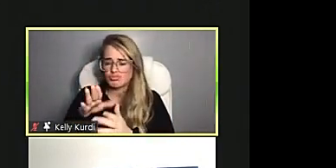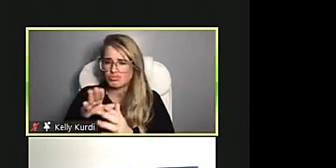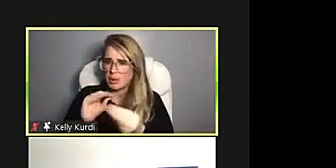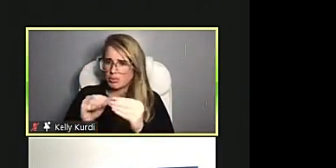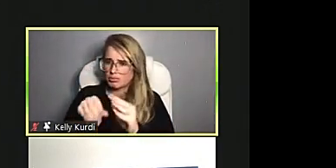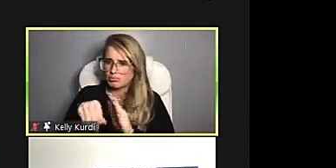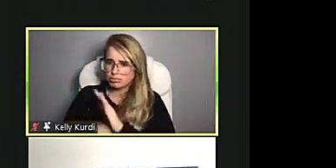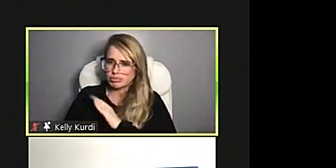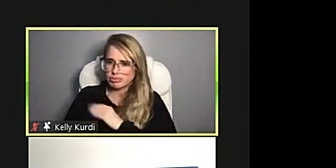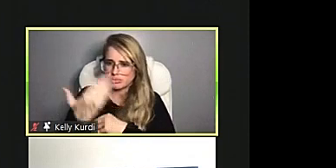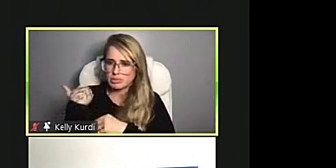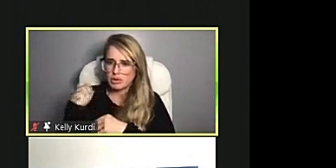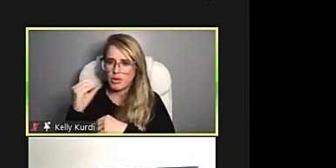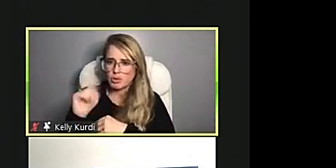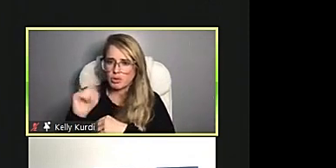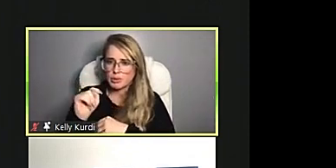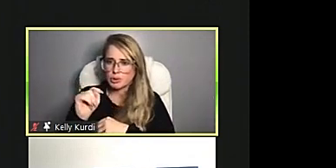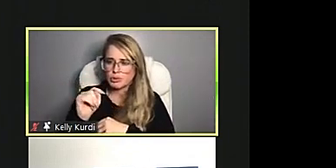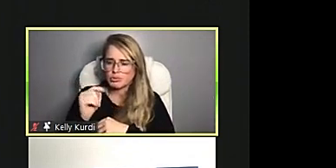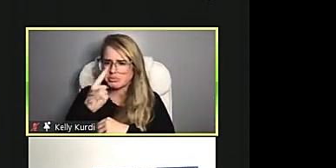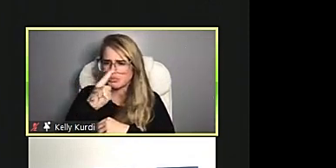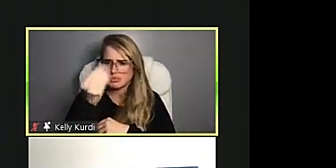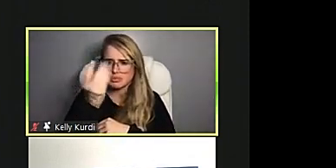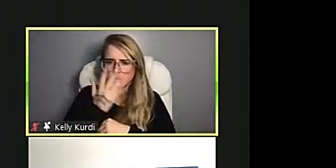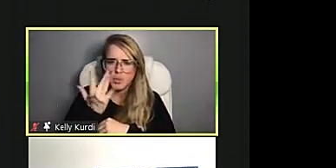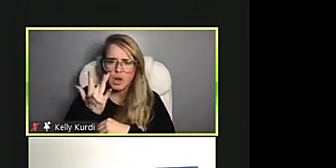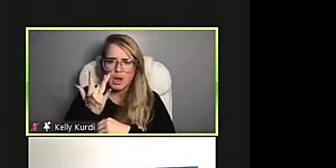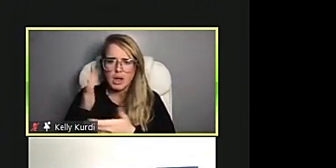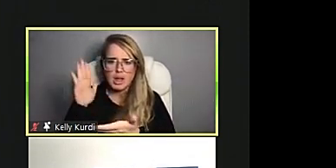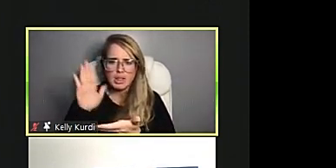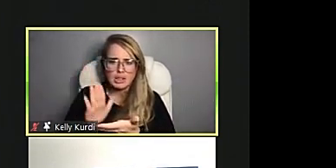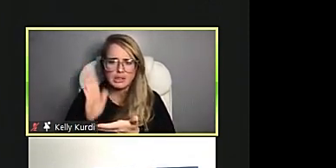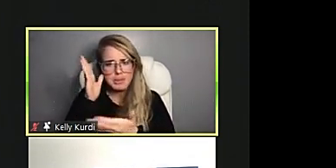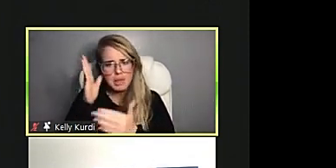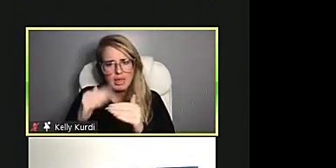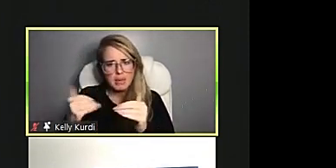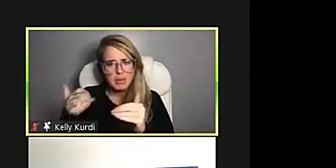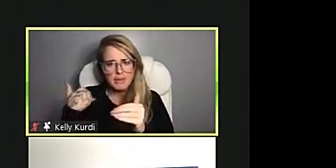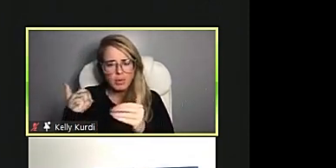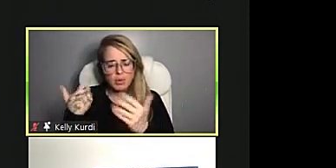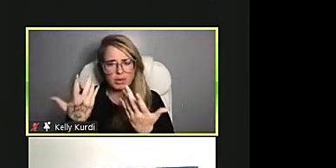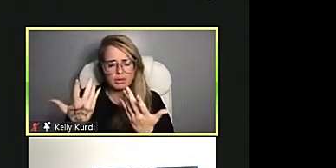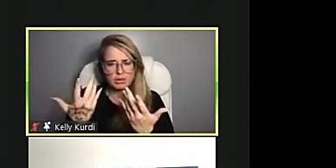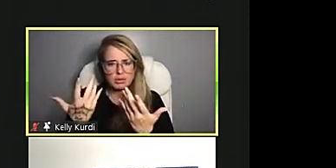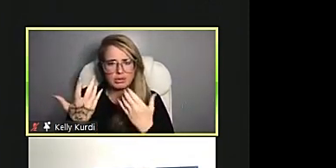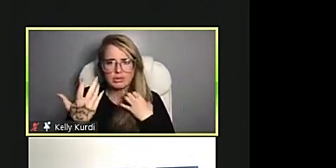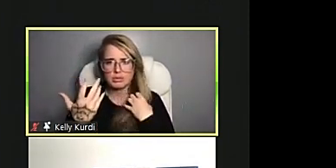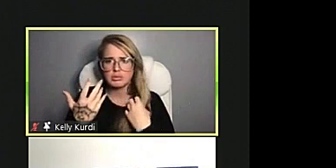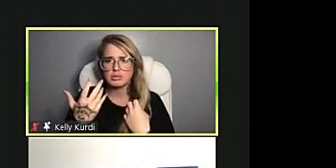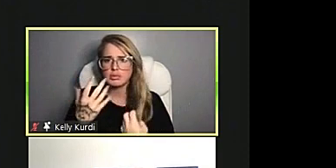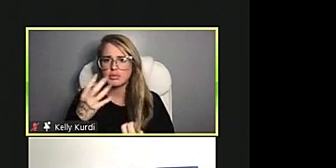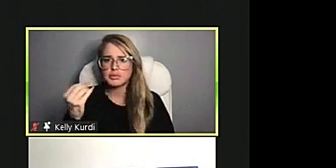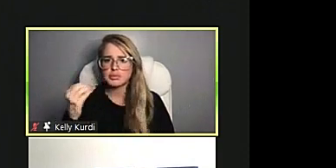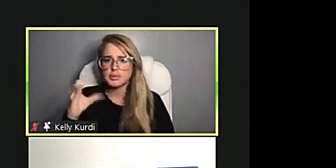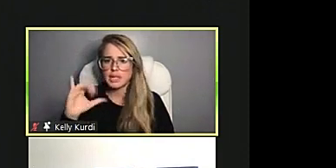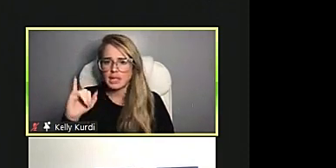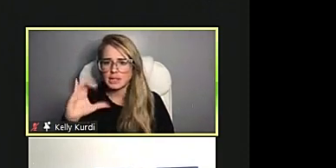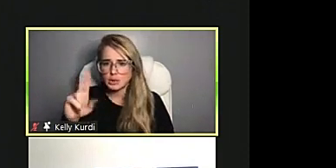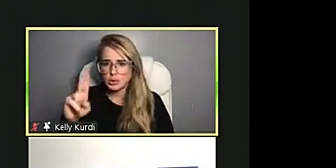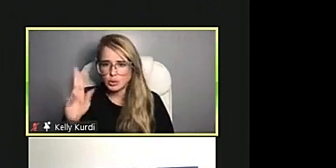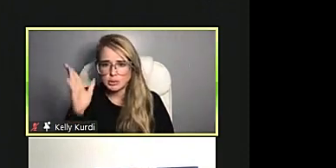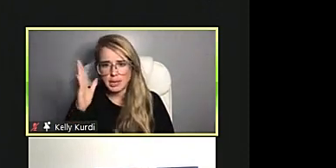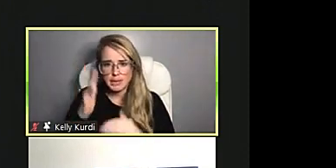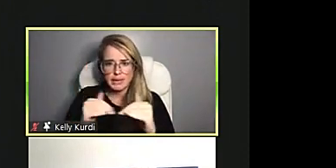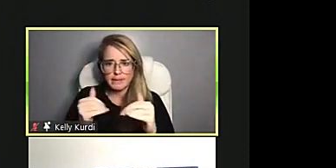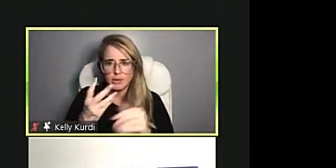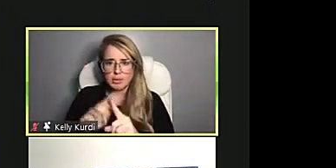of October. Can you explain why we have fewer beds now in terms of acute care beds and ICU beds than we had maybe a few months